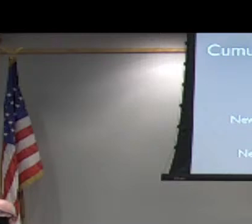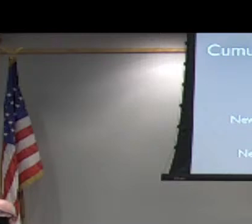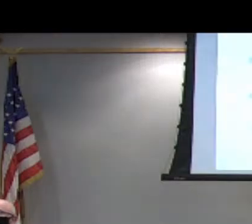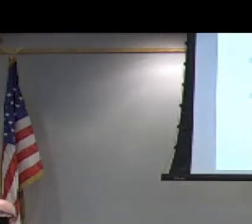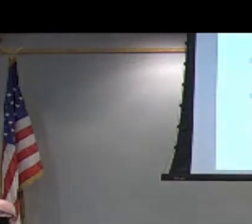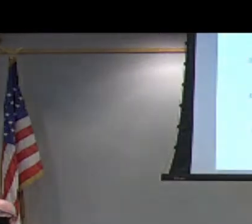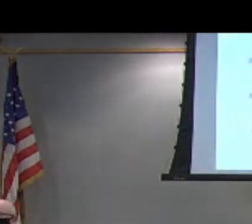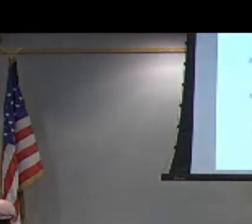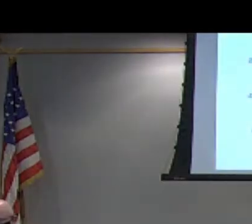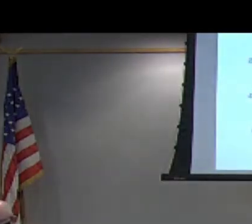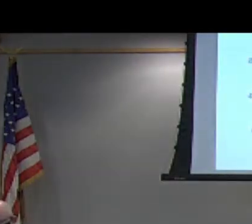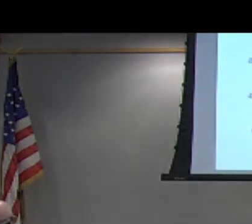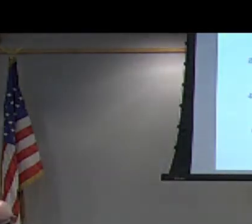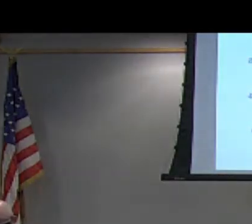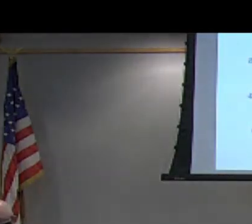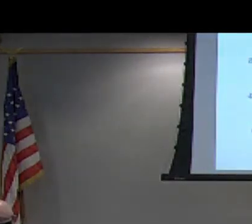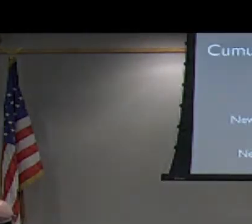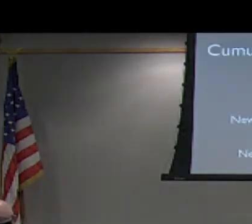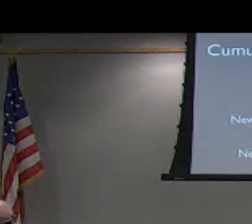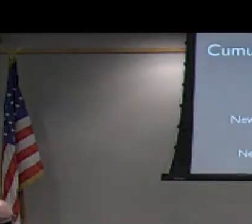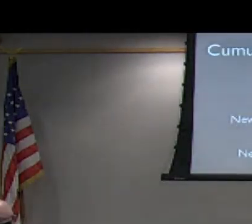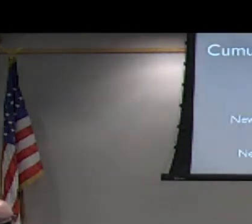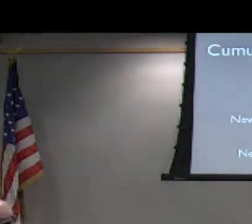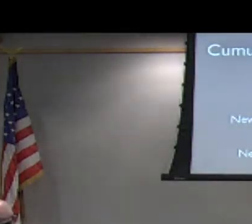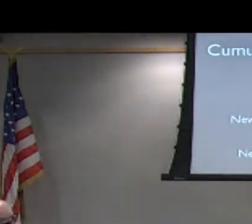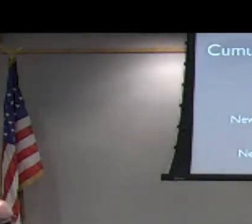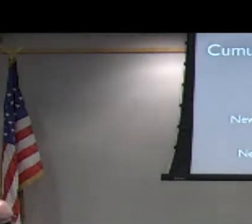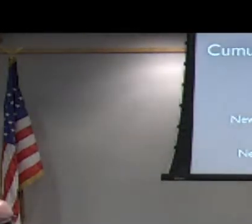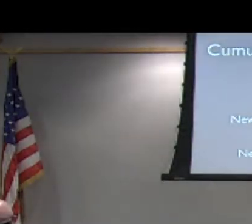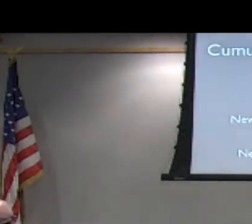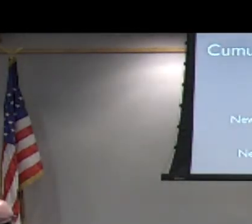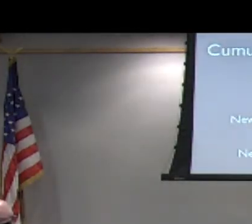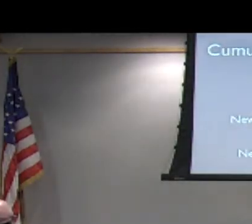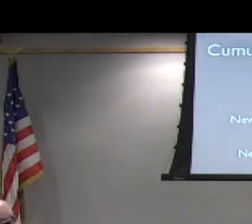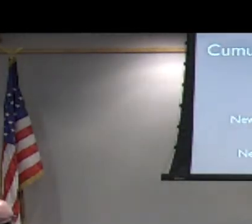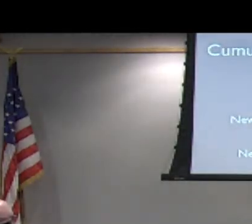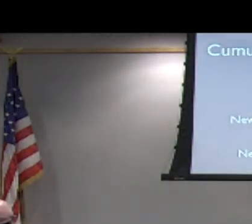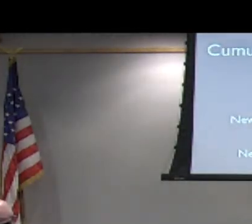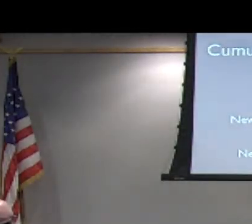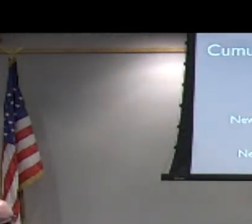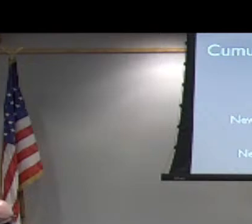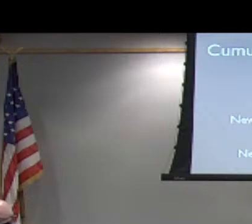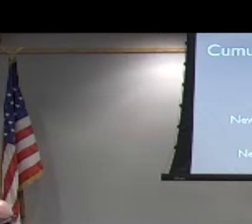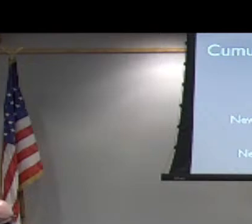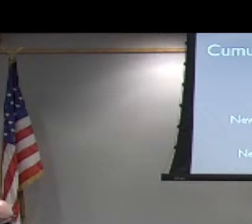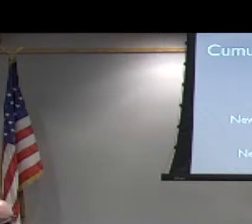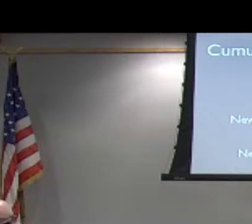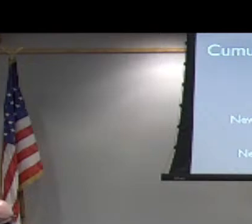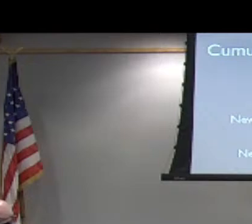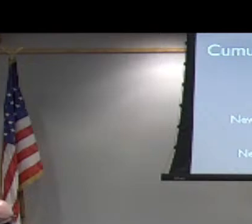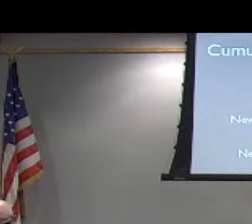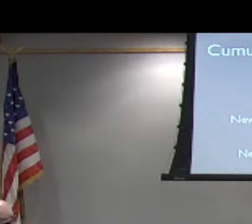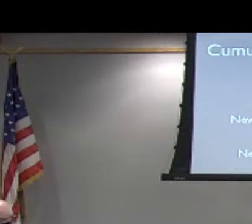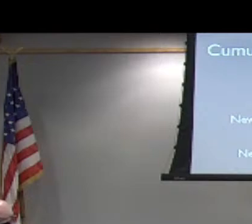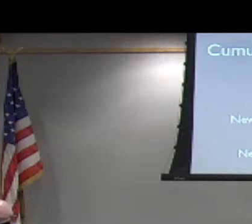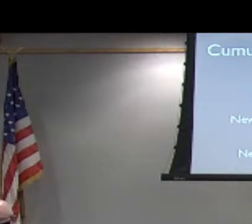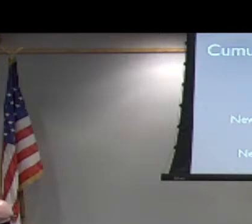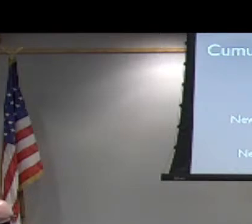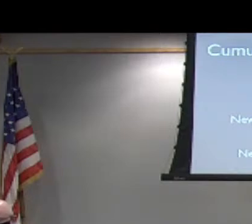Just over 2,400 patients have recovered. We've had 17 deaths,